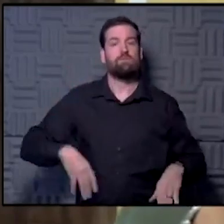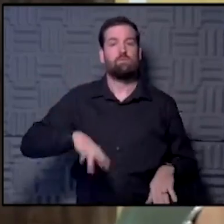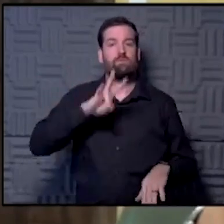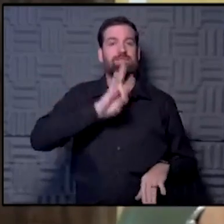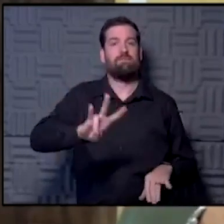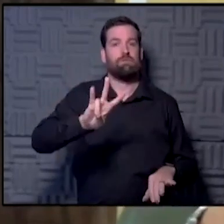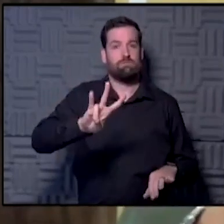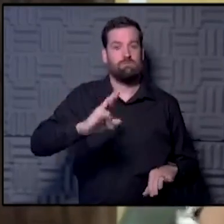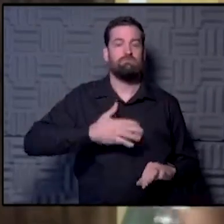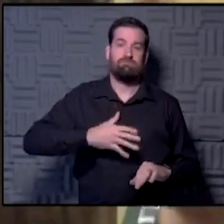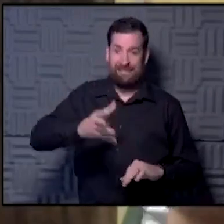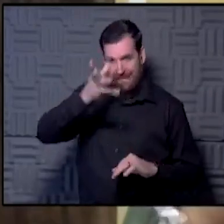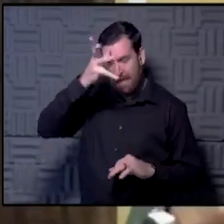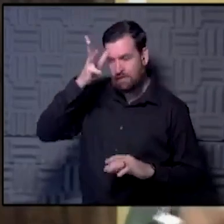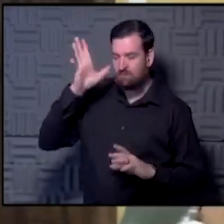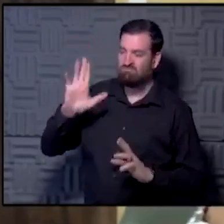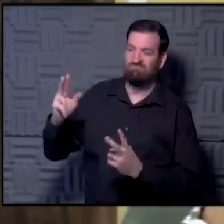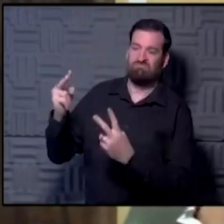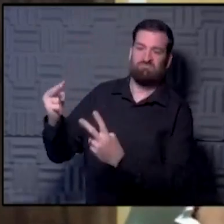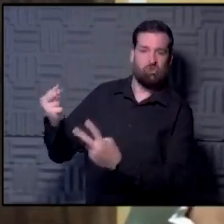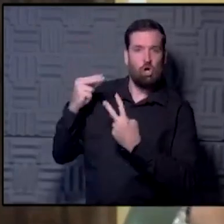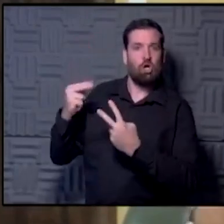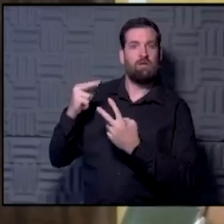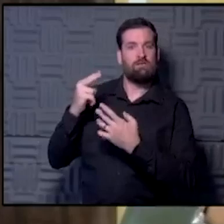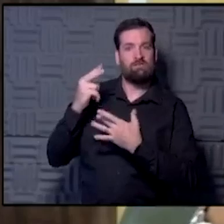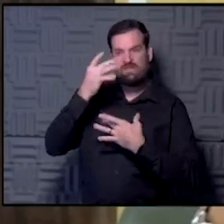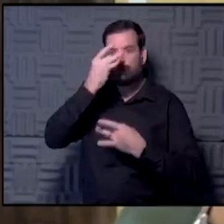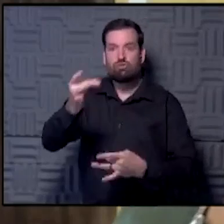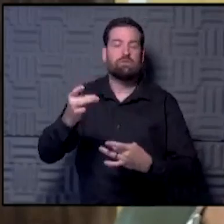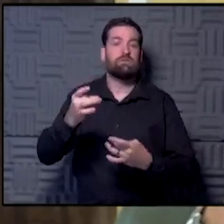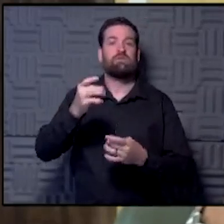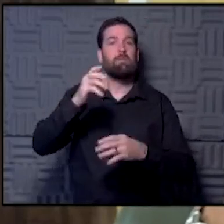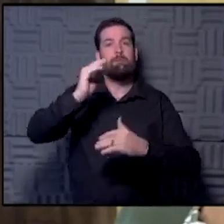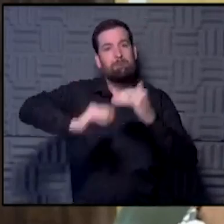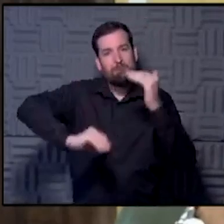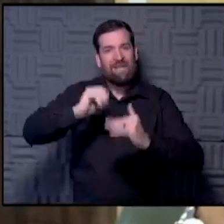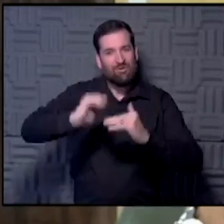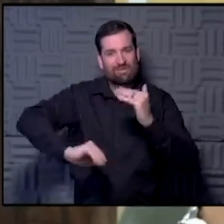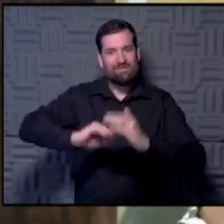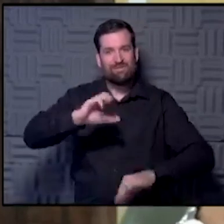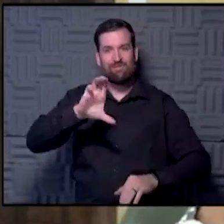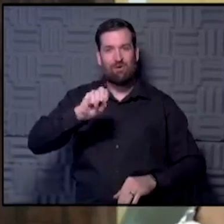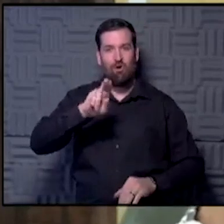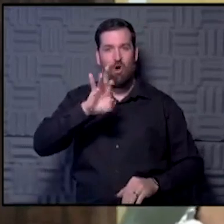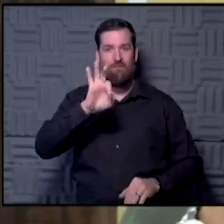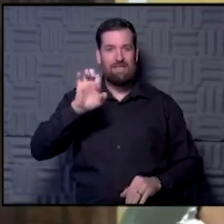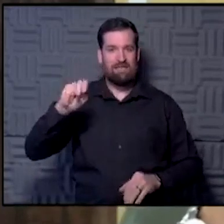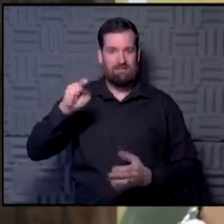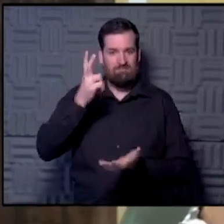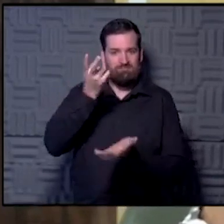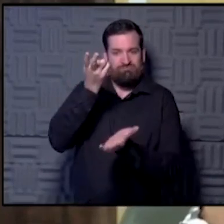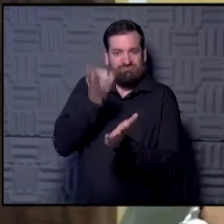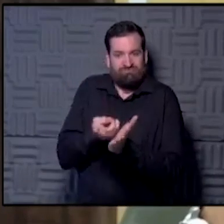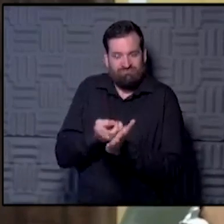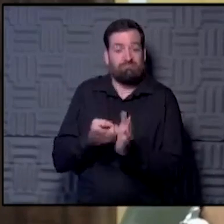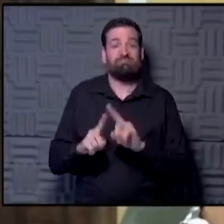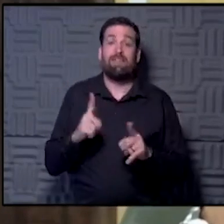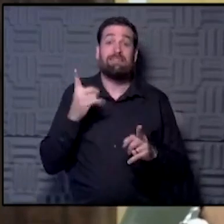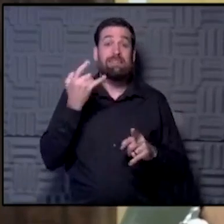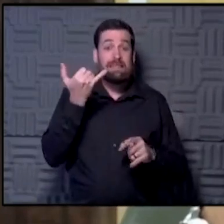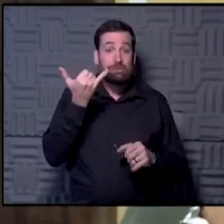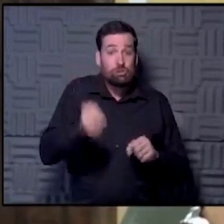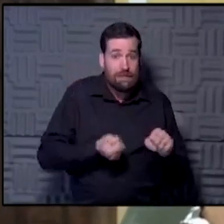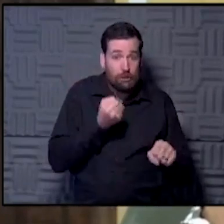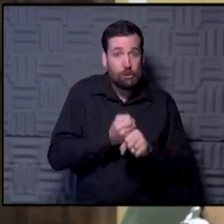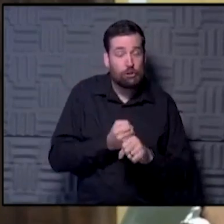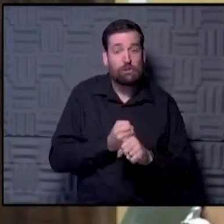my dad, who saw my interest and built me a fun coffin to lay in. But this may be that year where, home haunts are